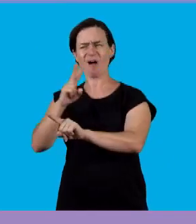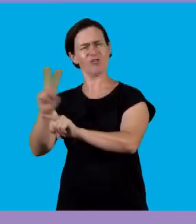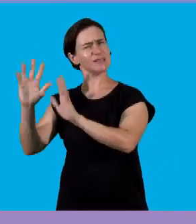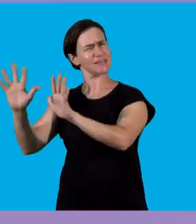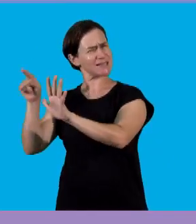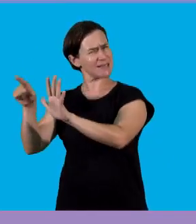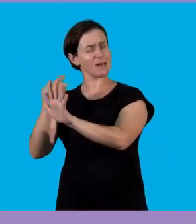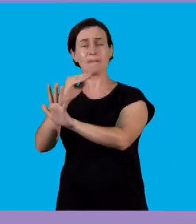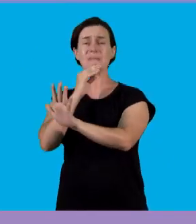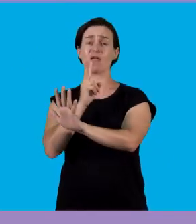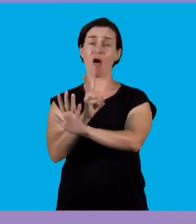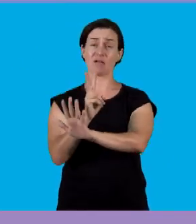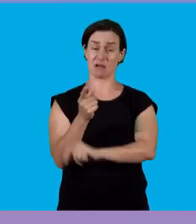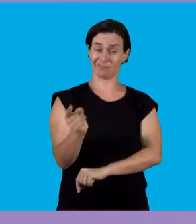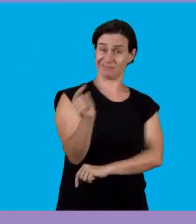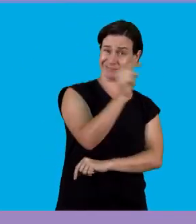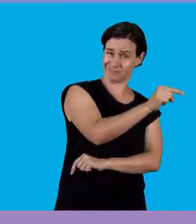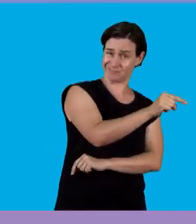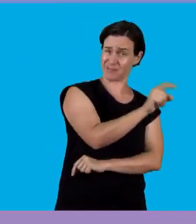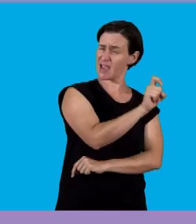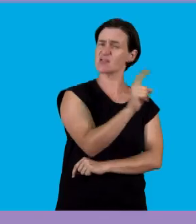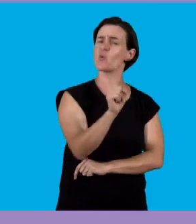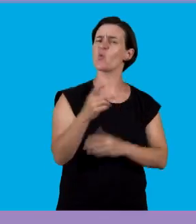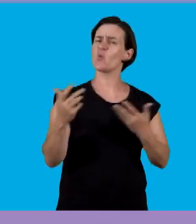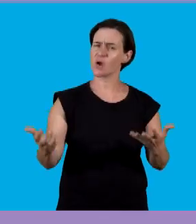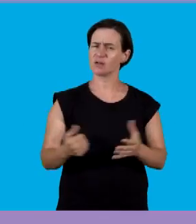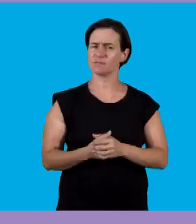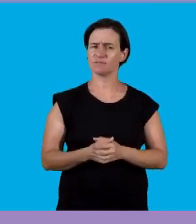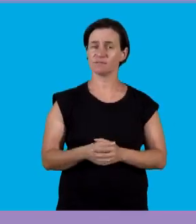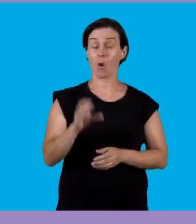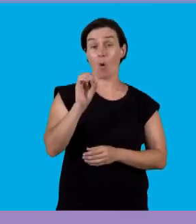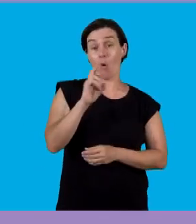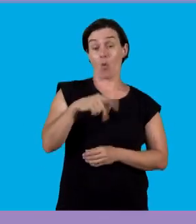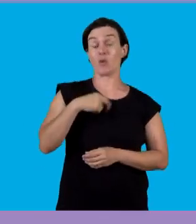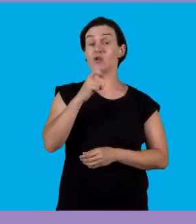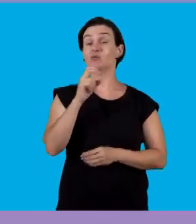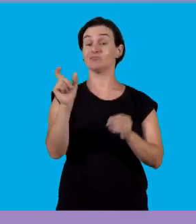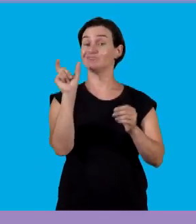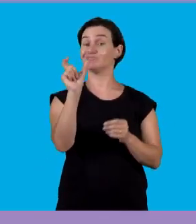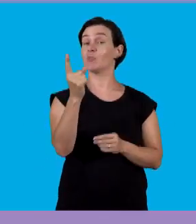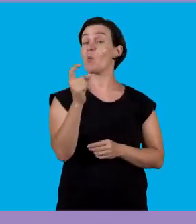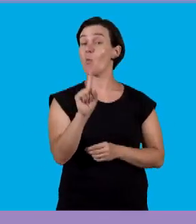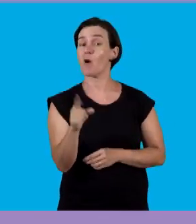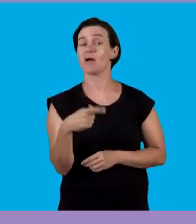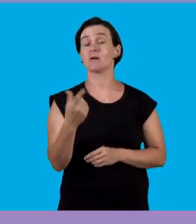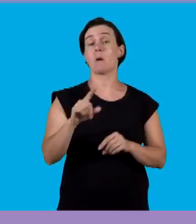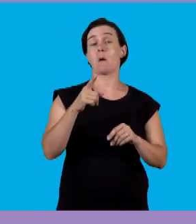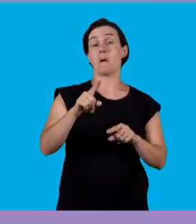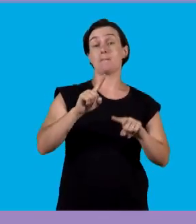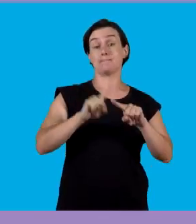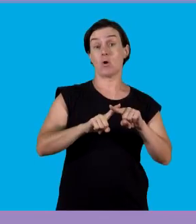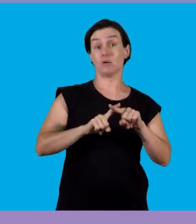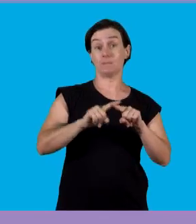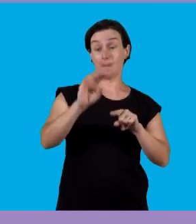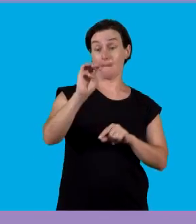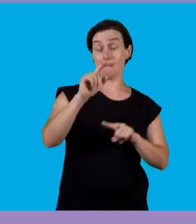by 2. So what is the answer going to be when we move backwards, or when we use the multiplicative inverse of 2?